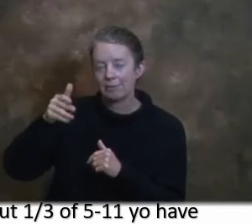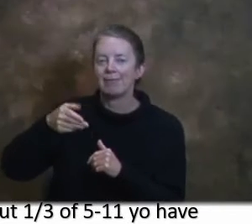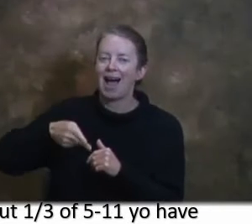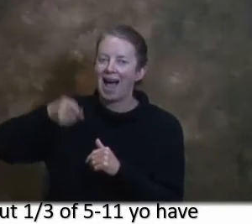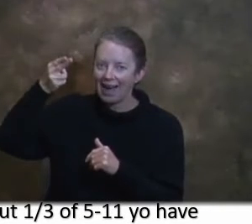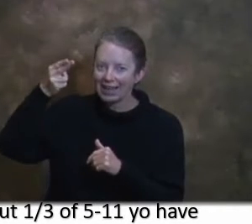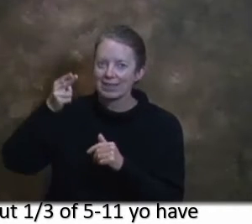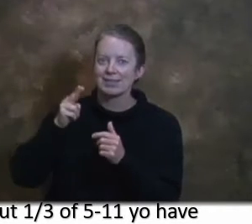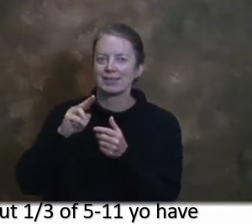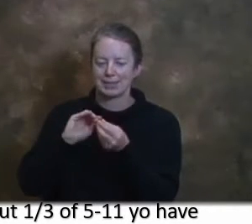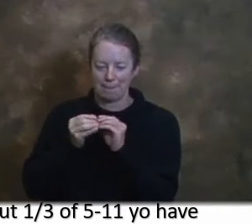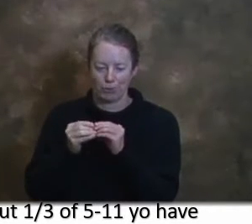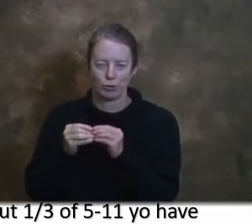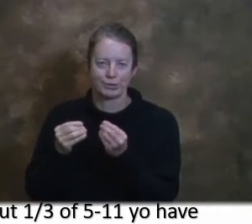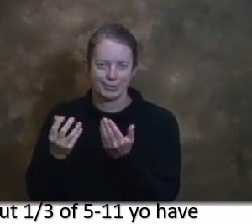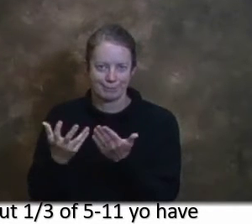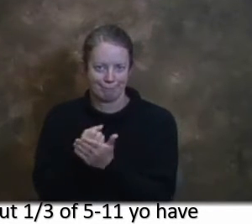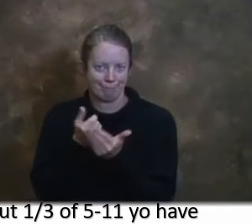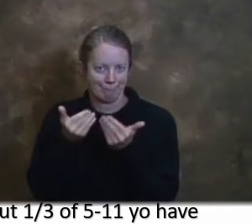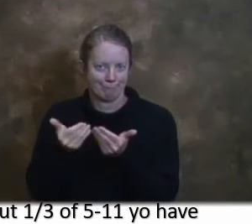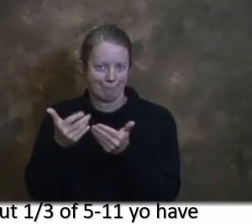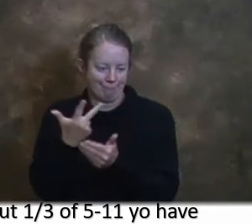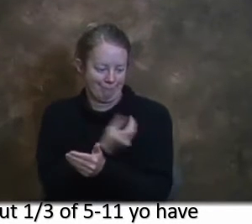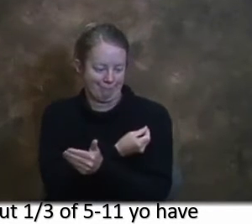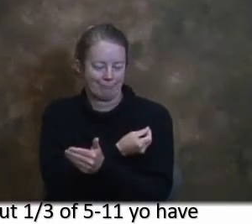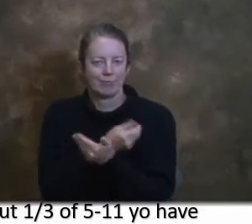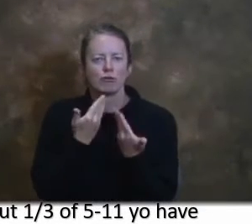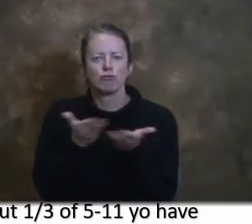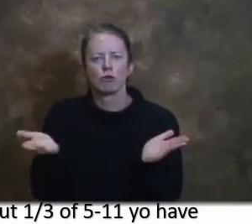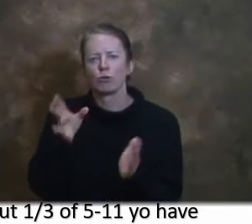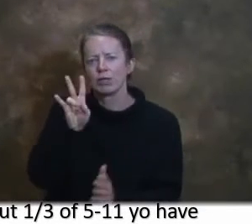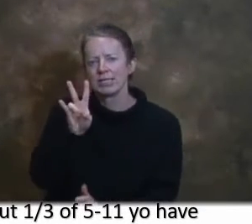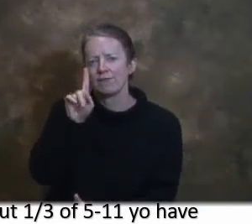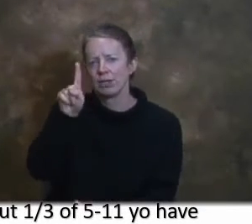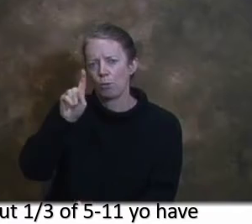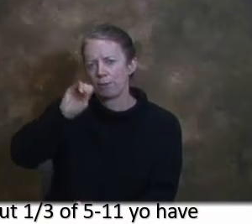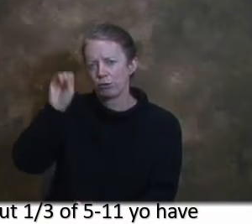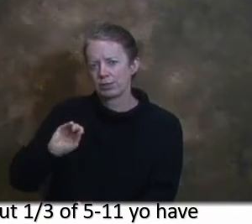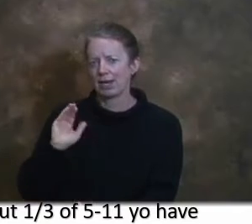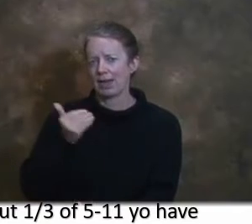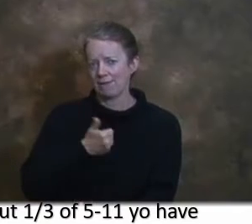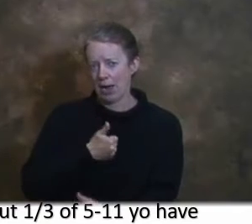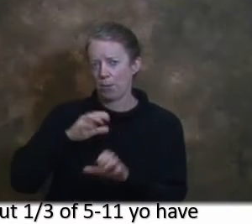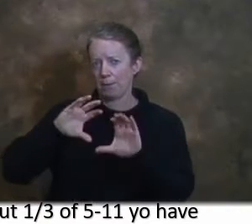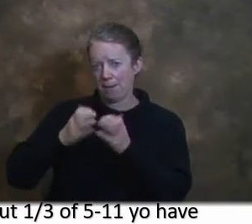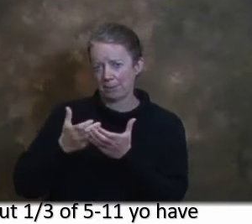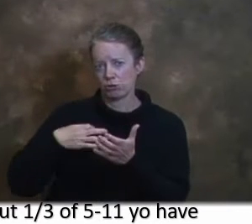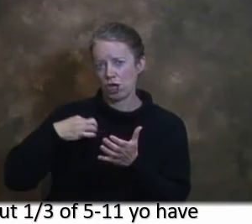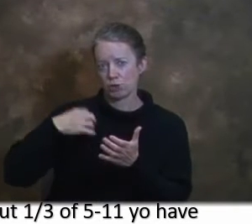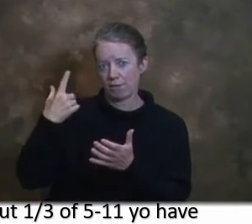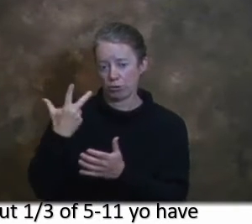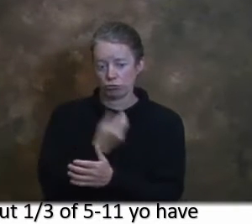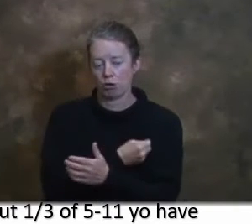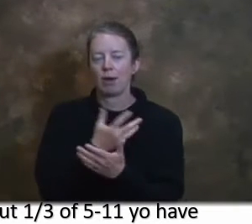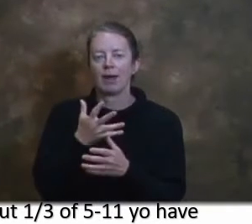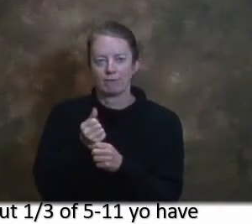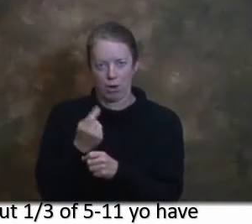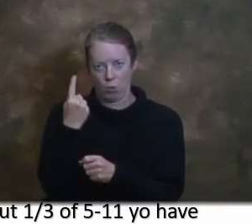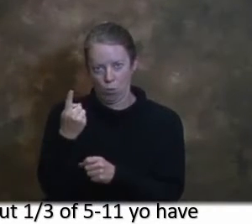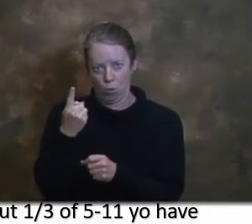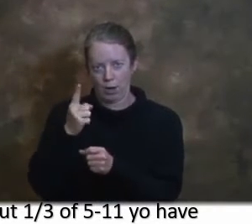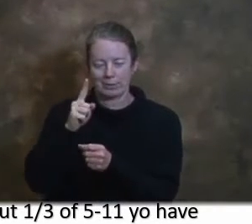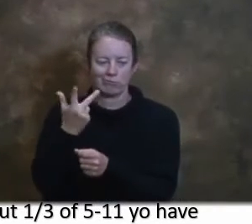highest rates. Overall, 71% of our eligible population, that's 5 and up, have received 1 dose of vaccine,